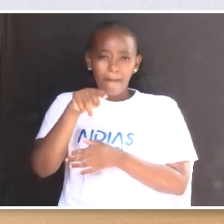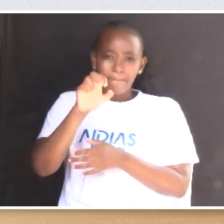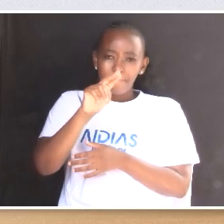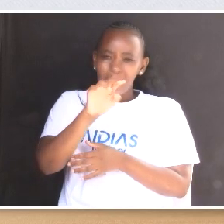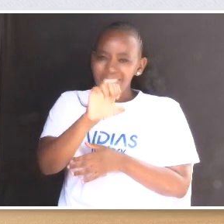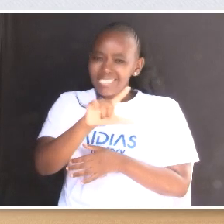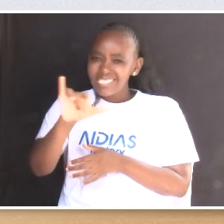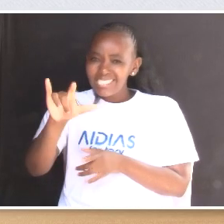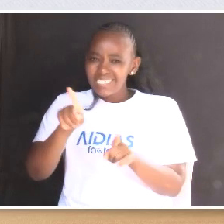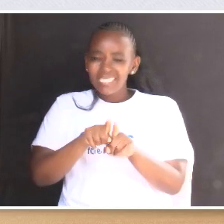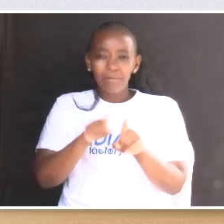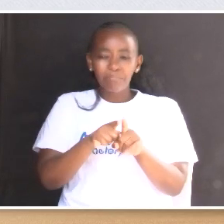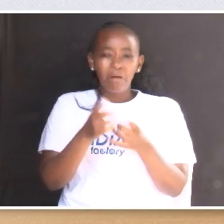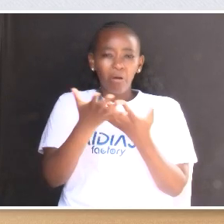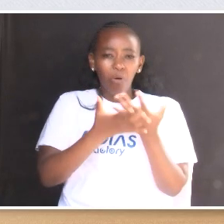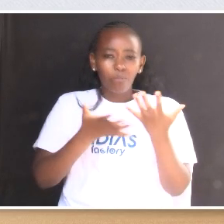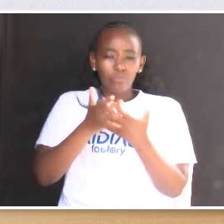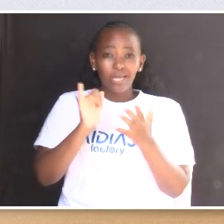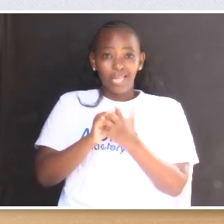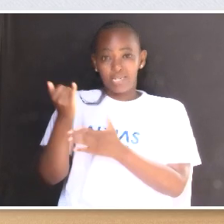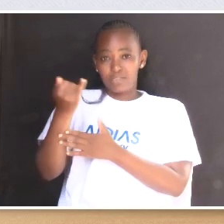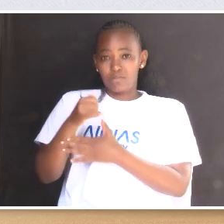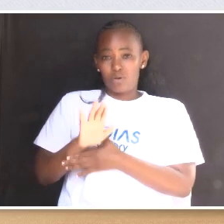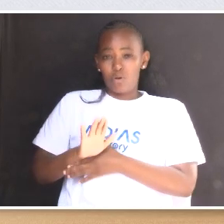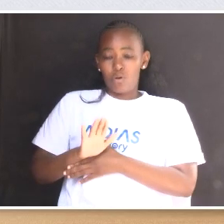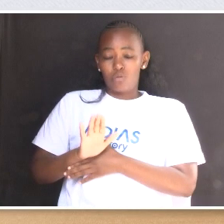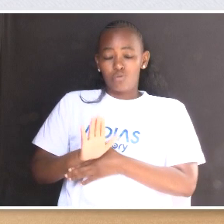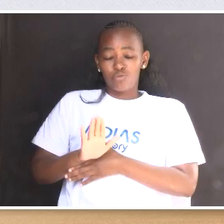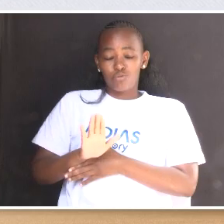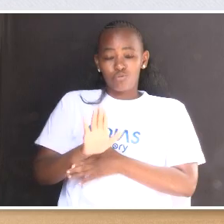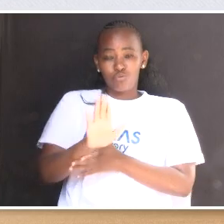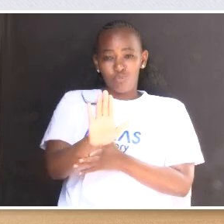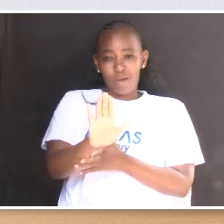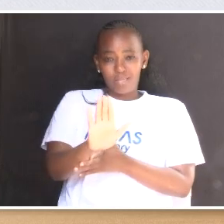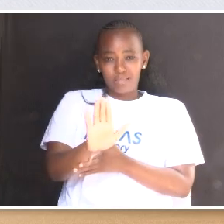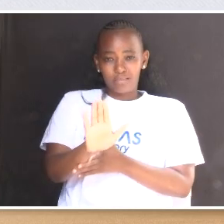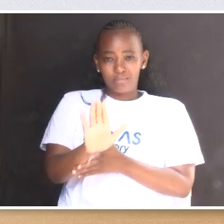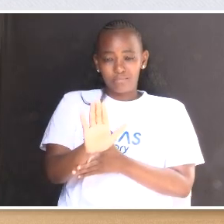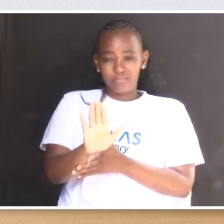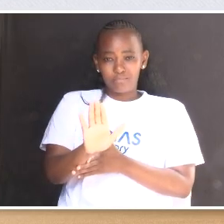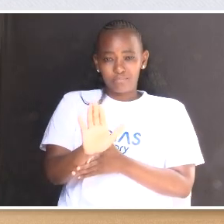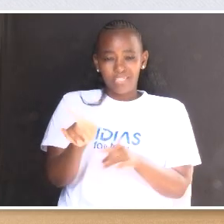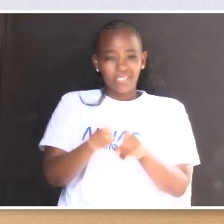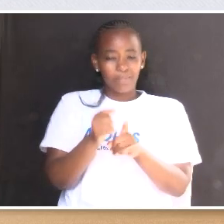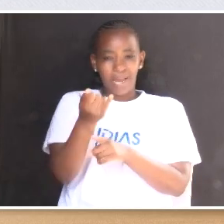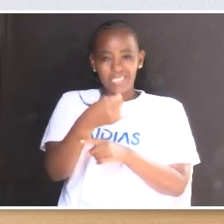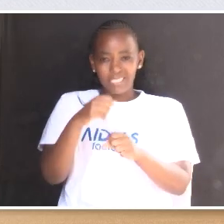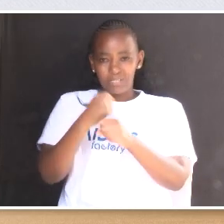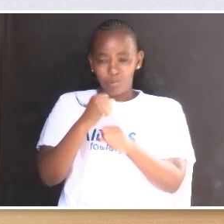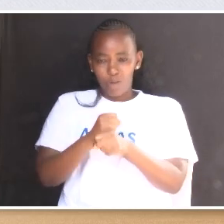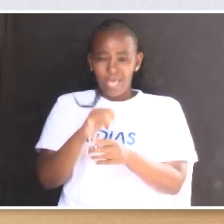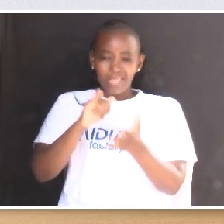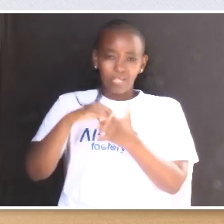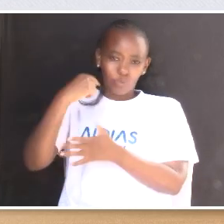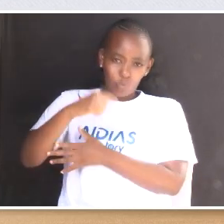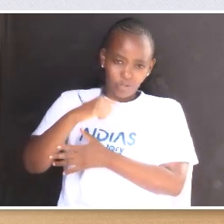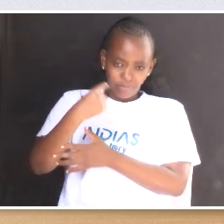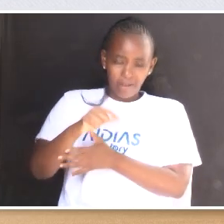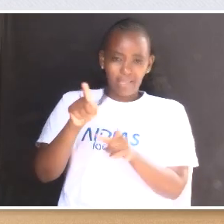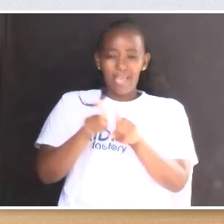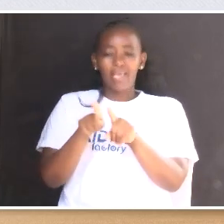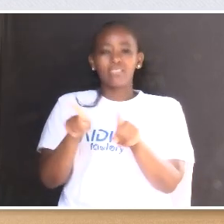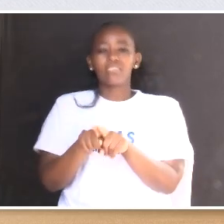a computer, that drawing which you have done in a computer or on paper is an artistic work that qualifies